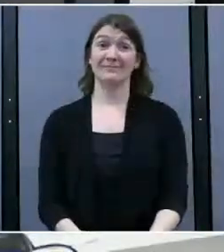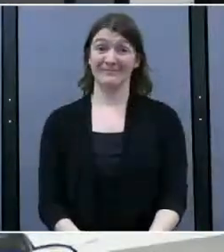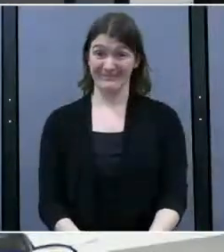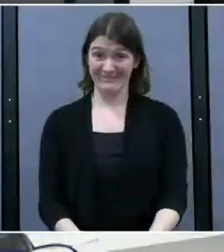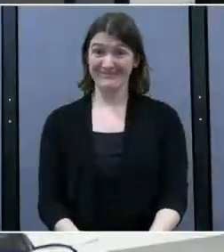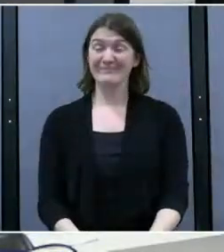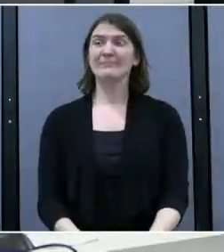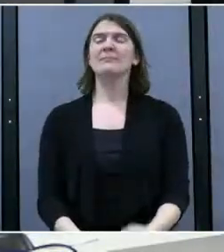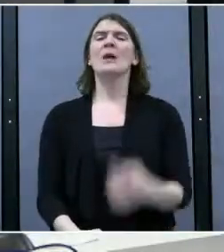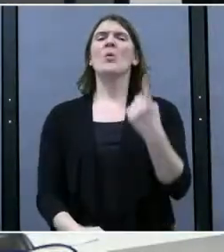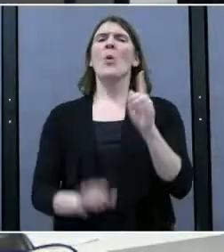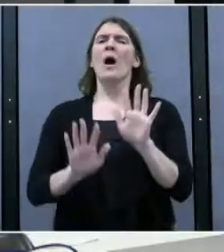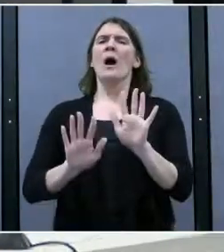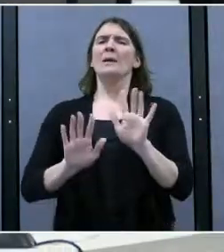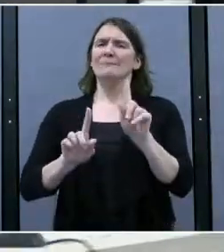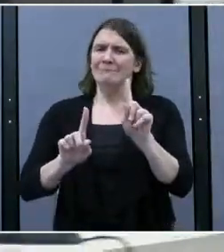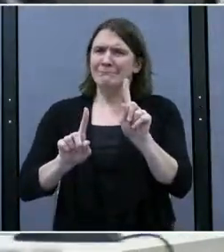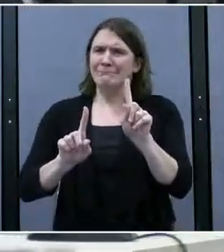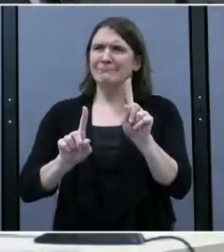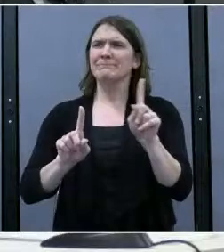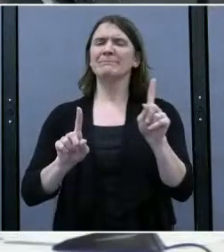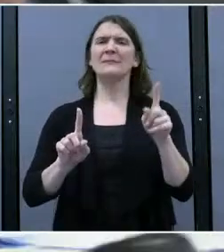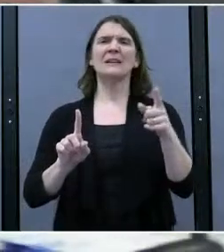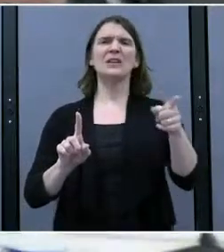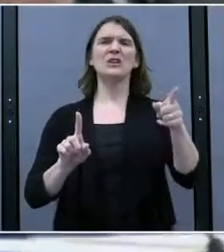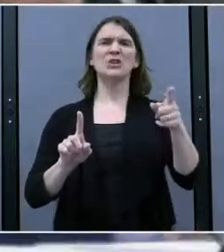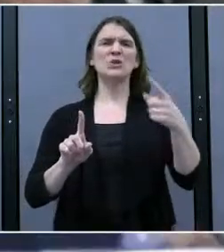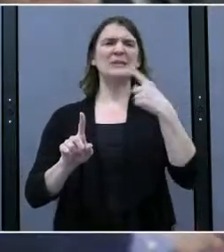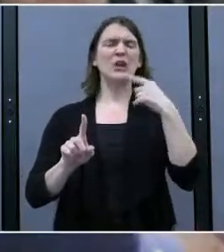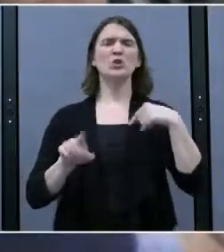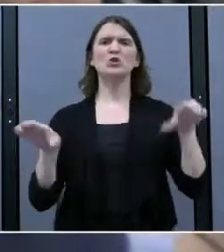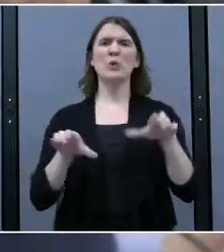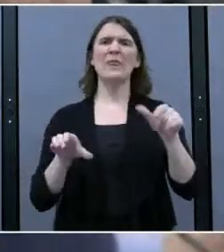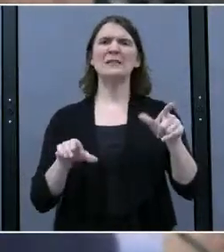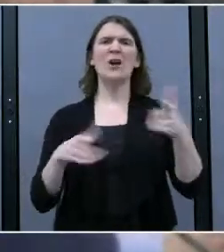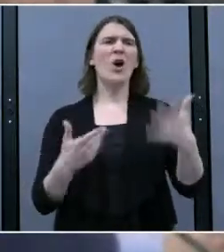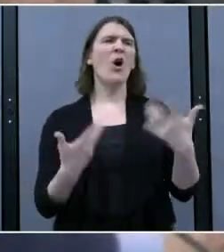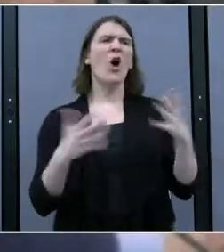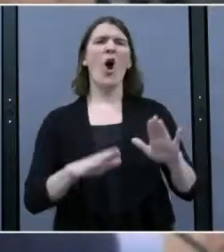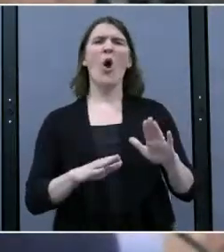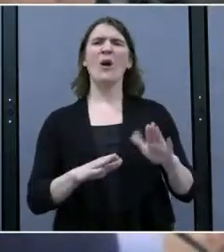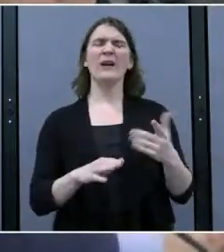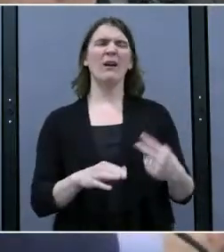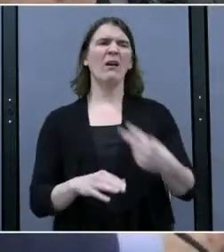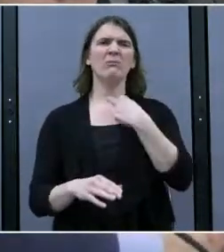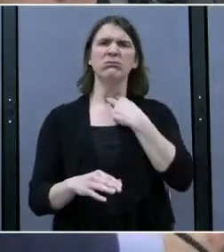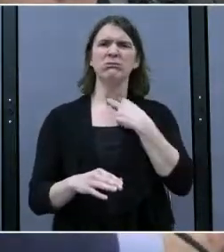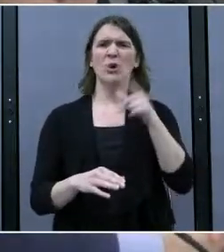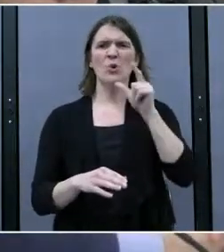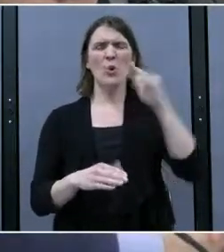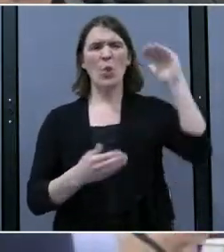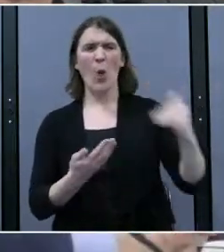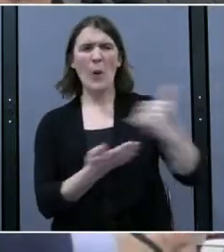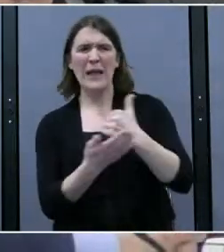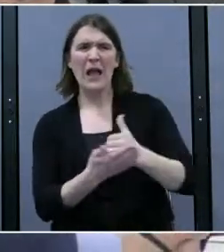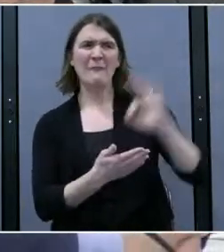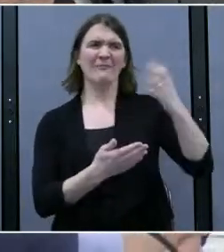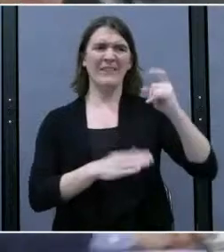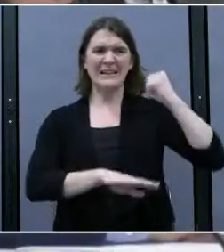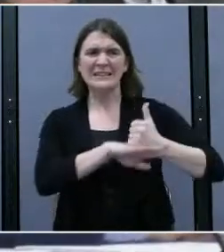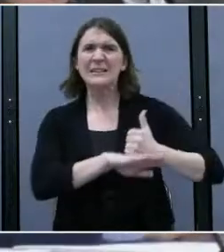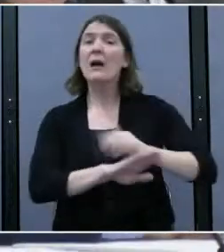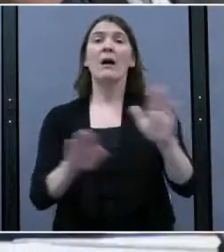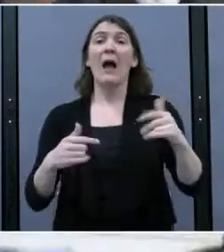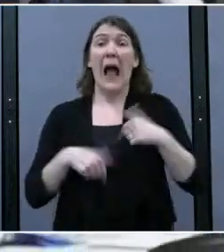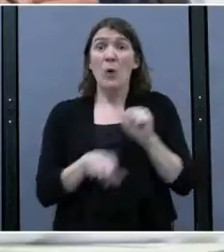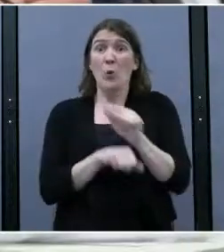back about this idea that we are doing this on the backs of people with low fixed incomes. As somebody that works with that